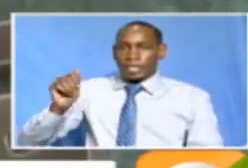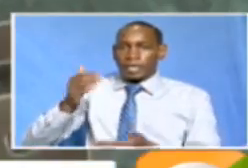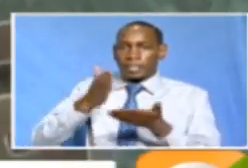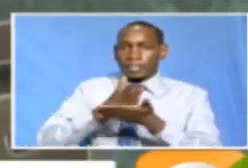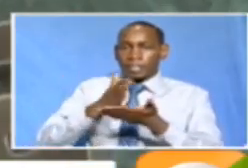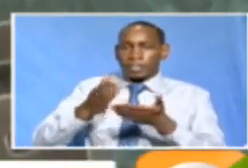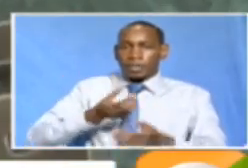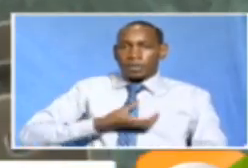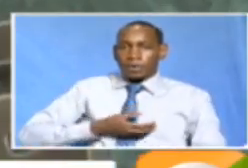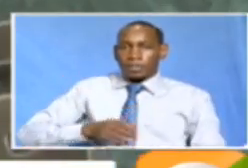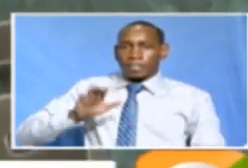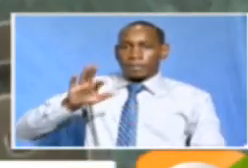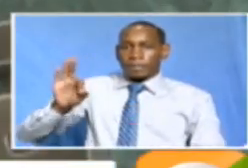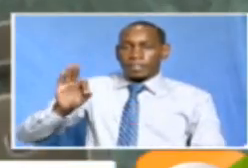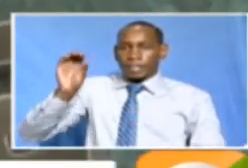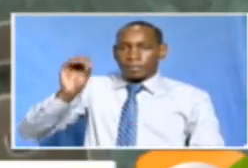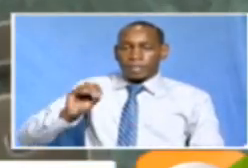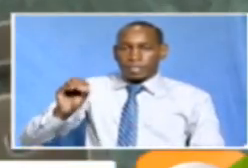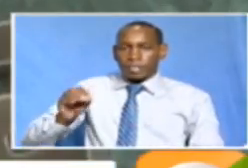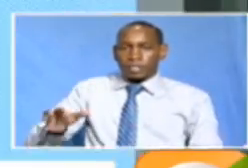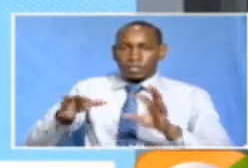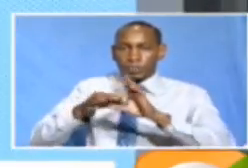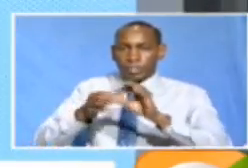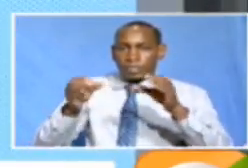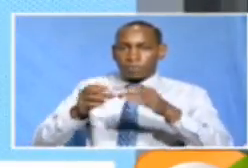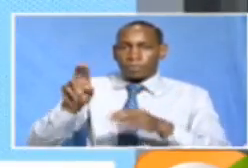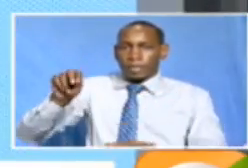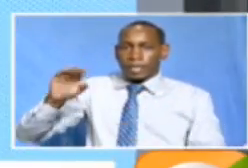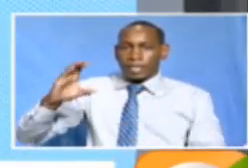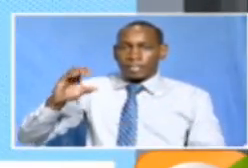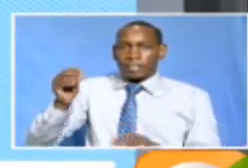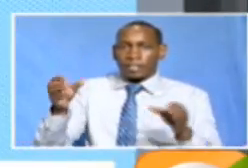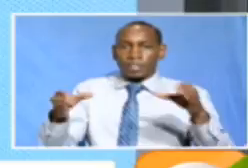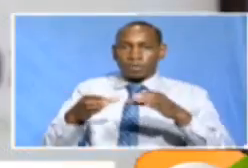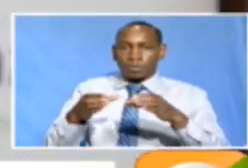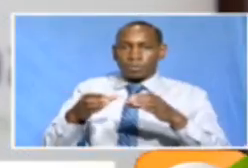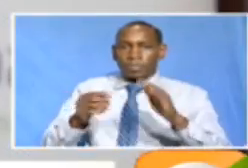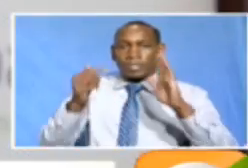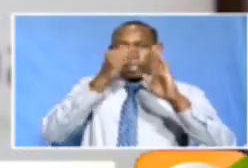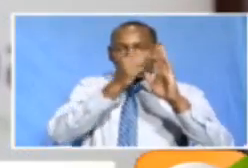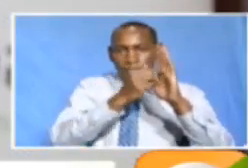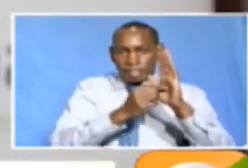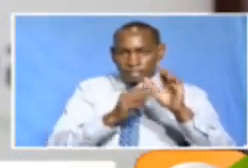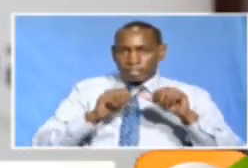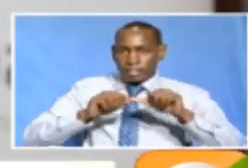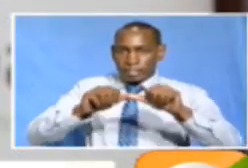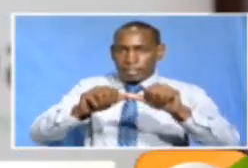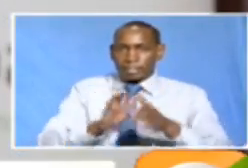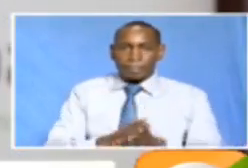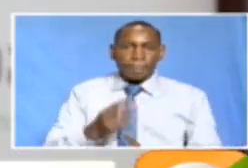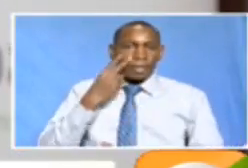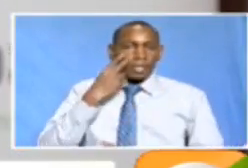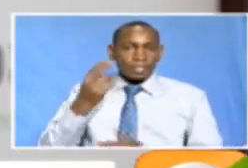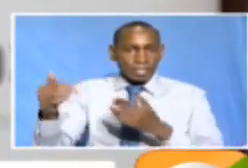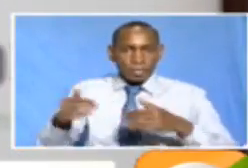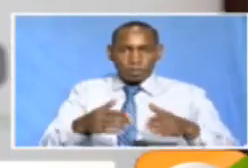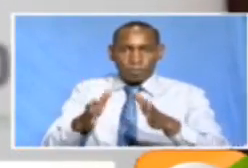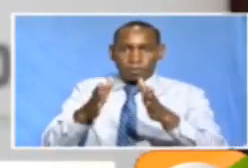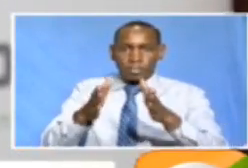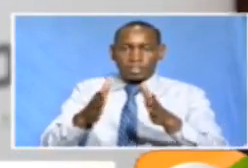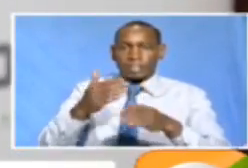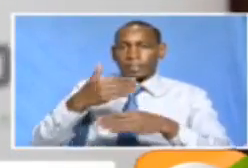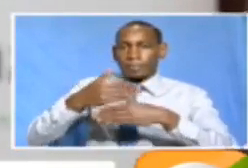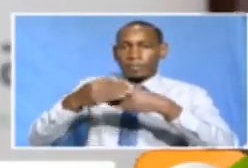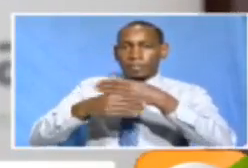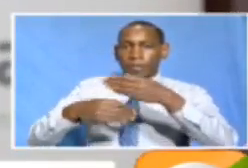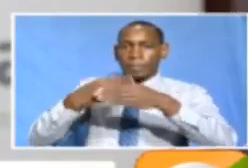owning 53% of the merged entity. NIC group will remain listed. We see opportunity to build up